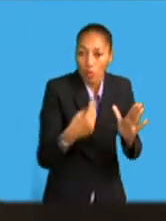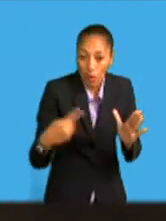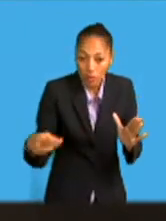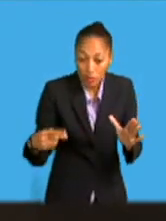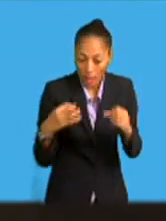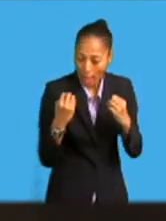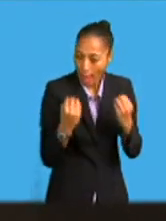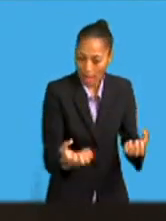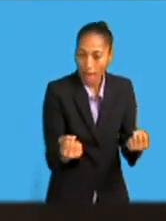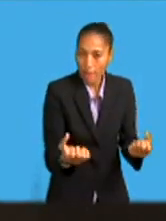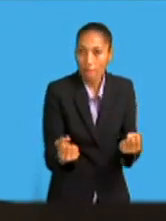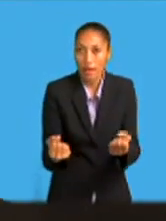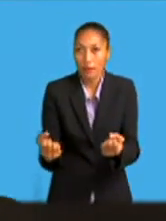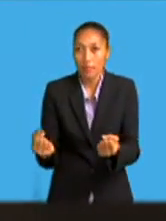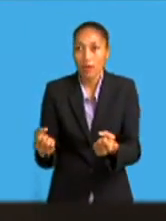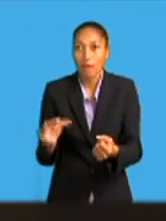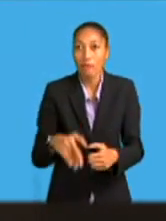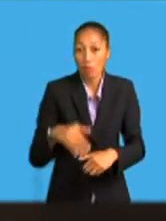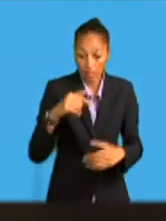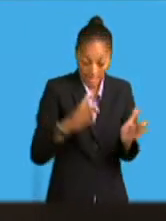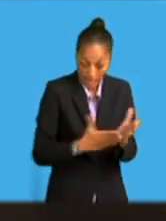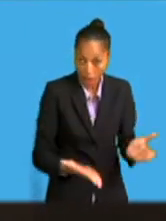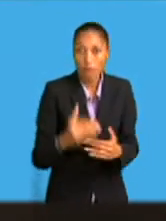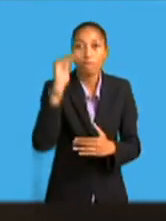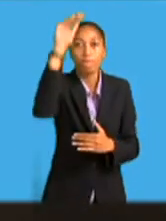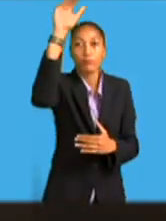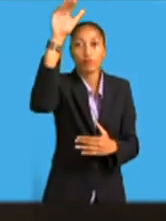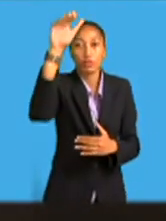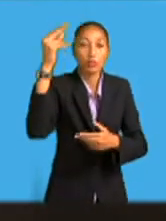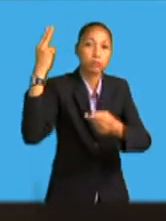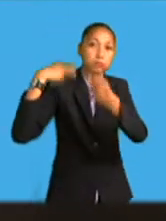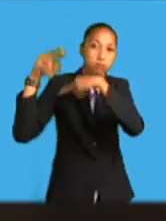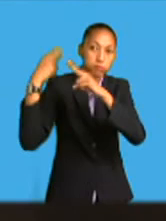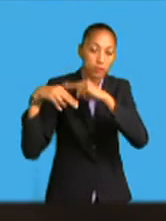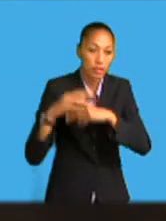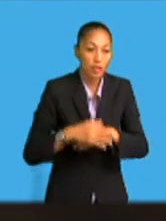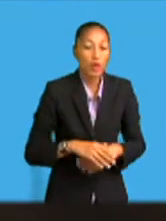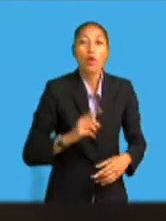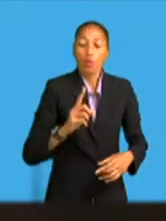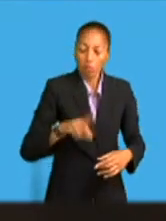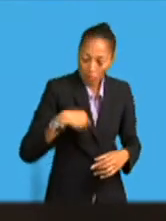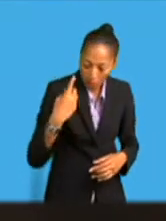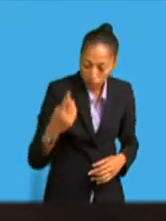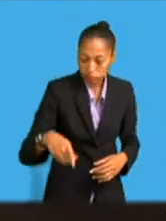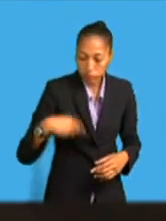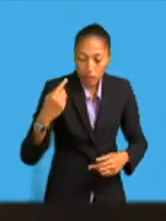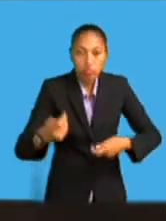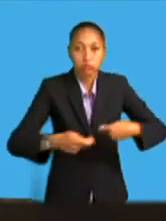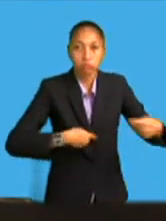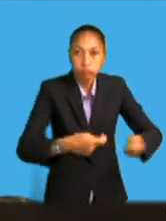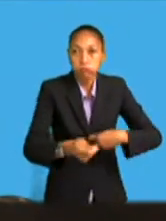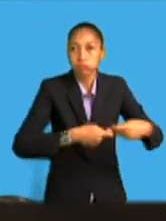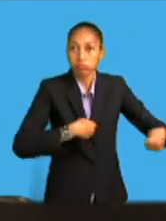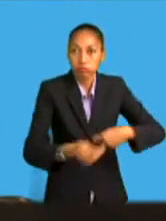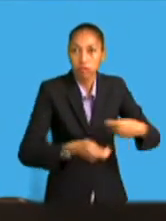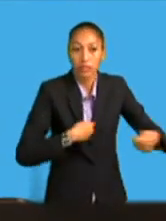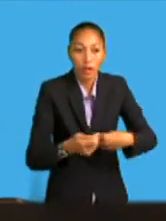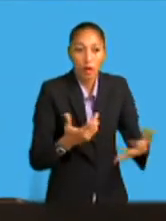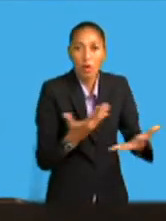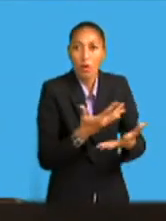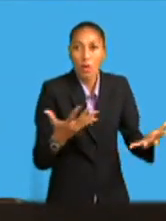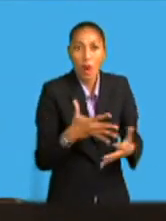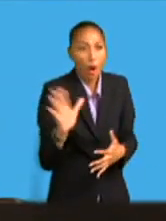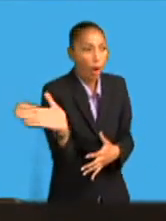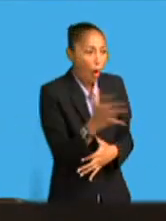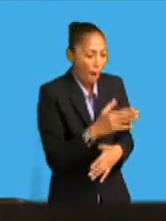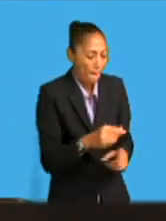availability for current and future generations. We will continue to train and empower forest wardens who will be playing key